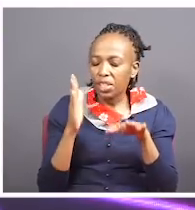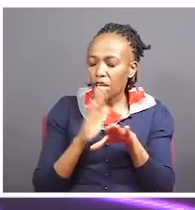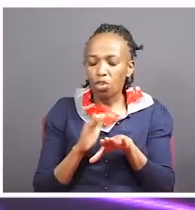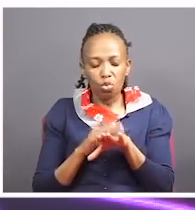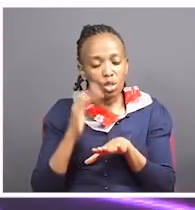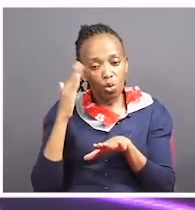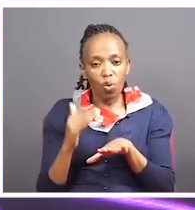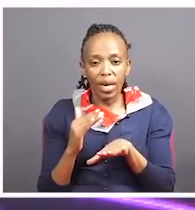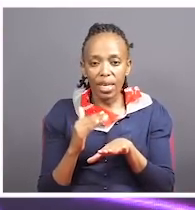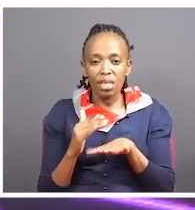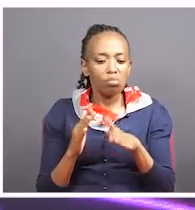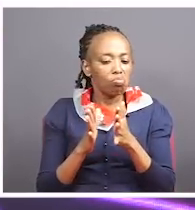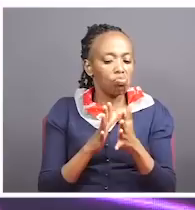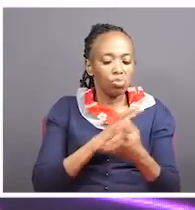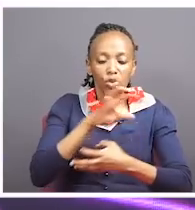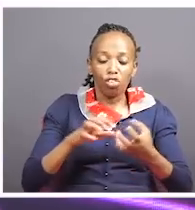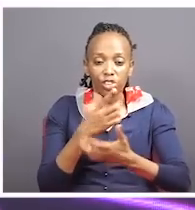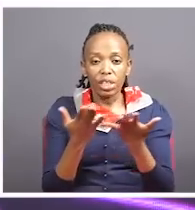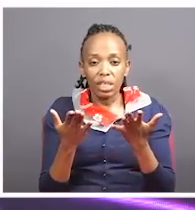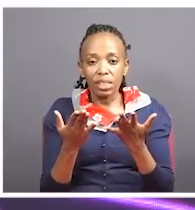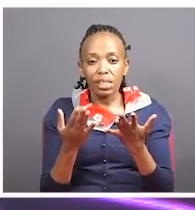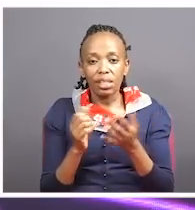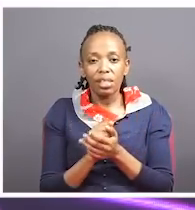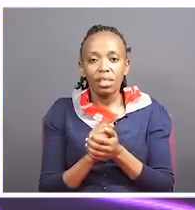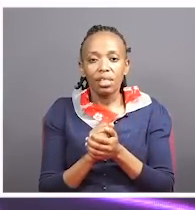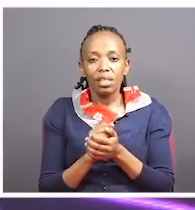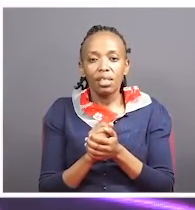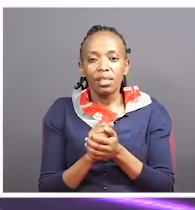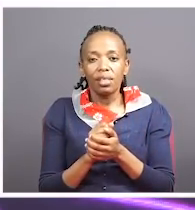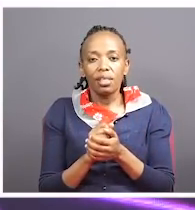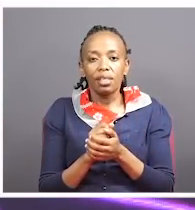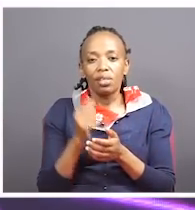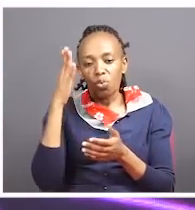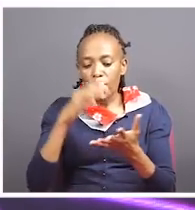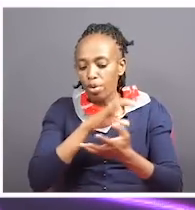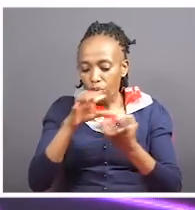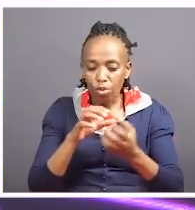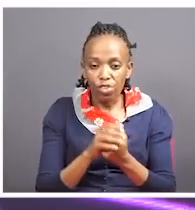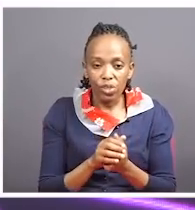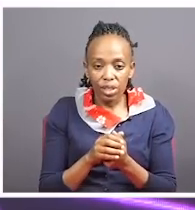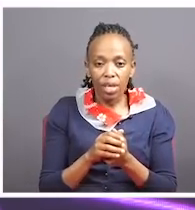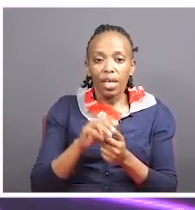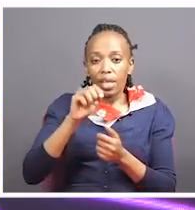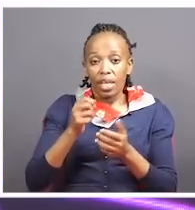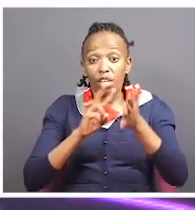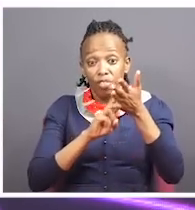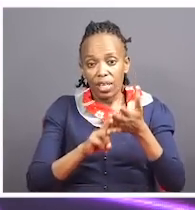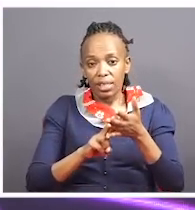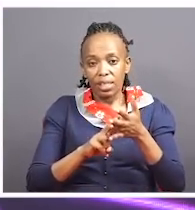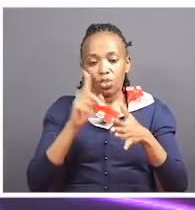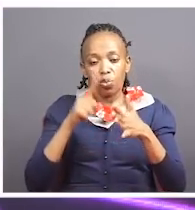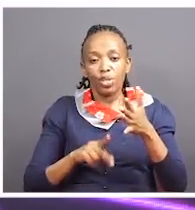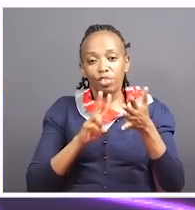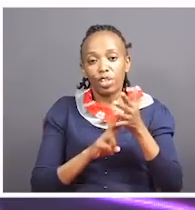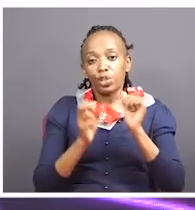are good, why mess them up? If it is not broke, you know, why mess with it? The key verse we'll be looking